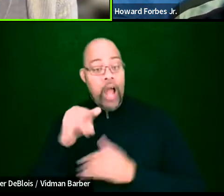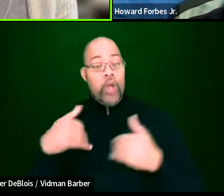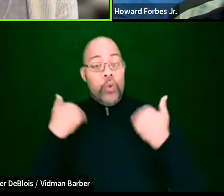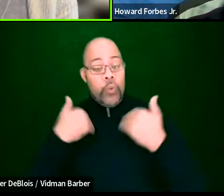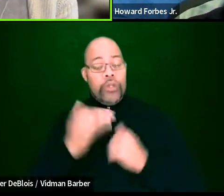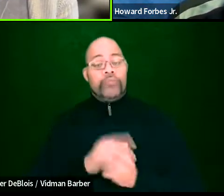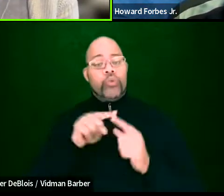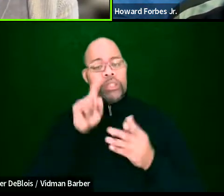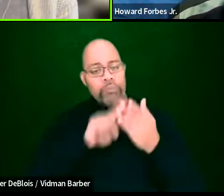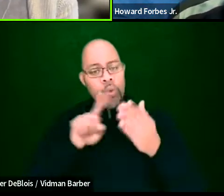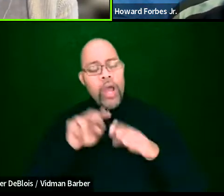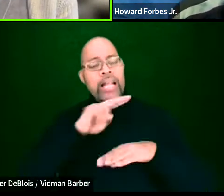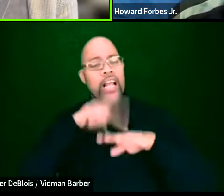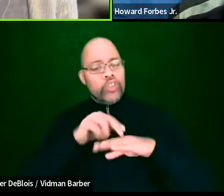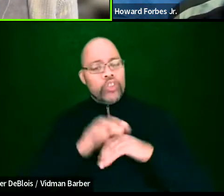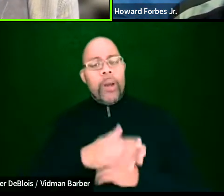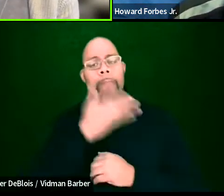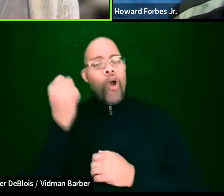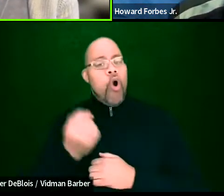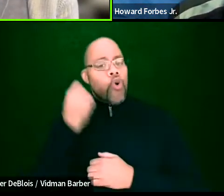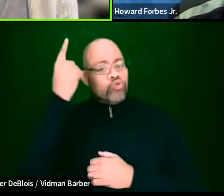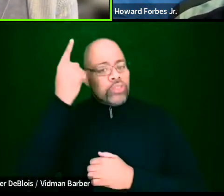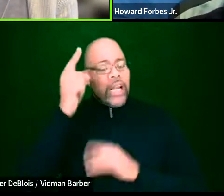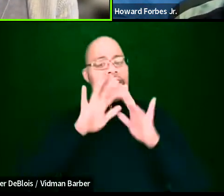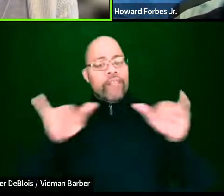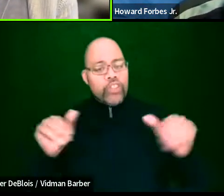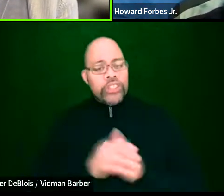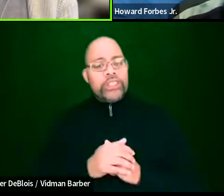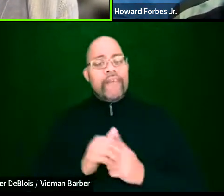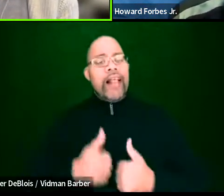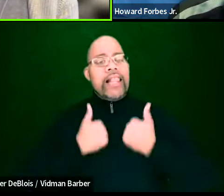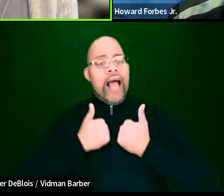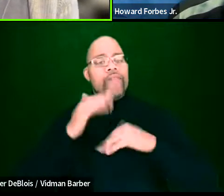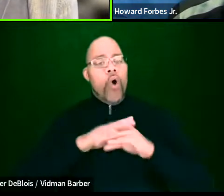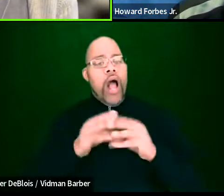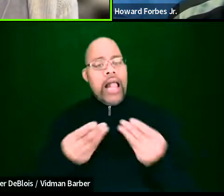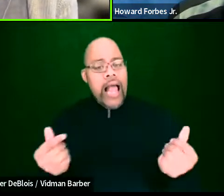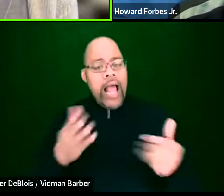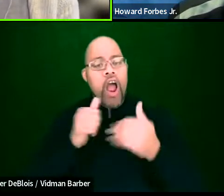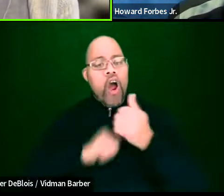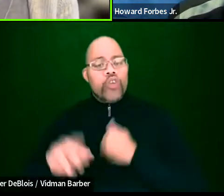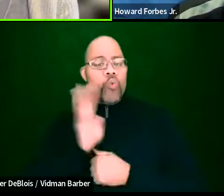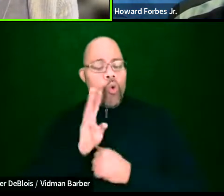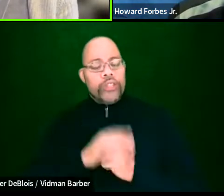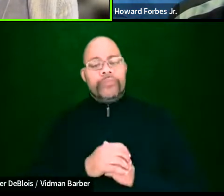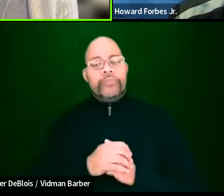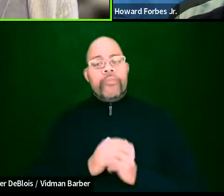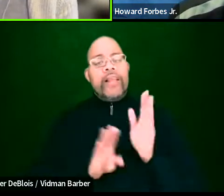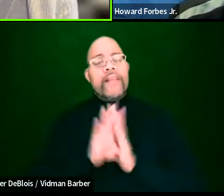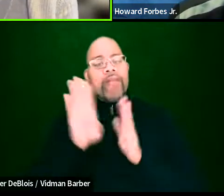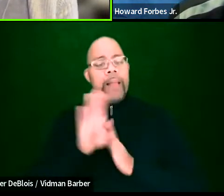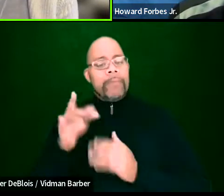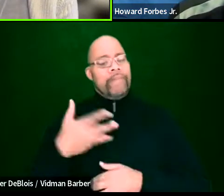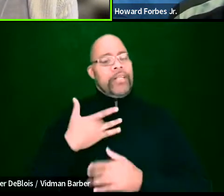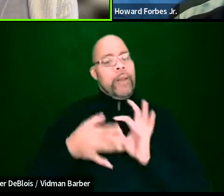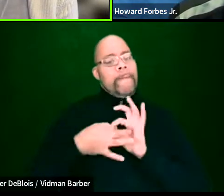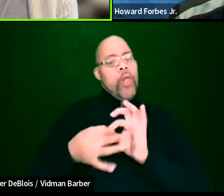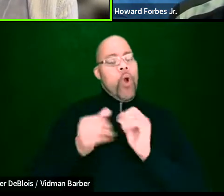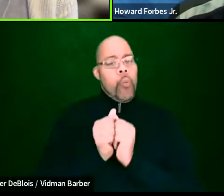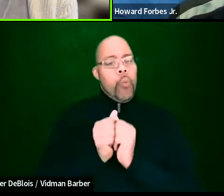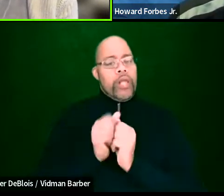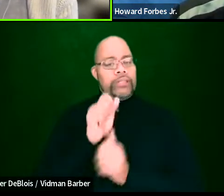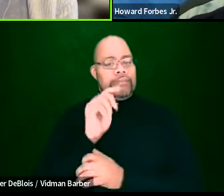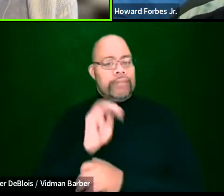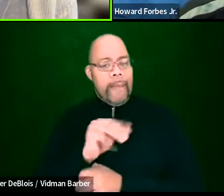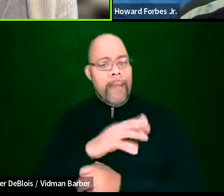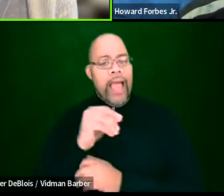to explore nature, better understand the diversity of life on land and underwater, develop a sense of belonging within STEM,